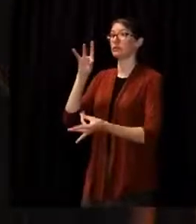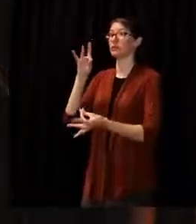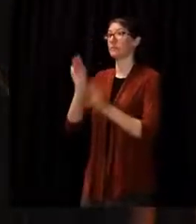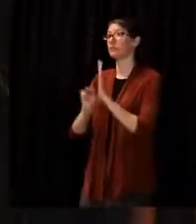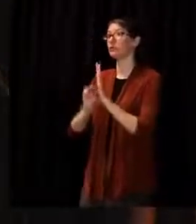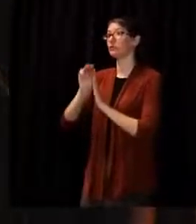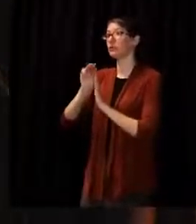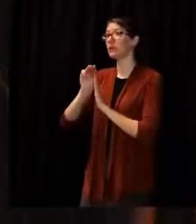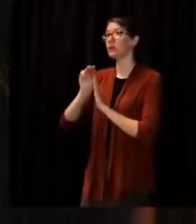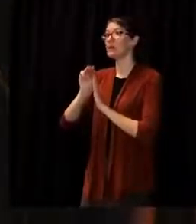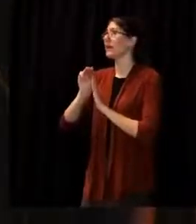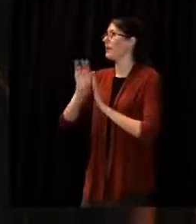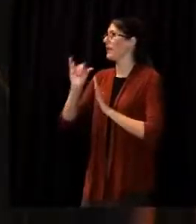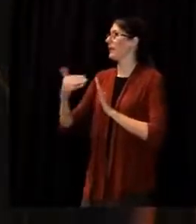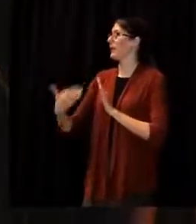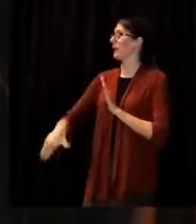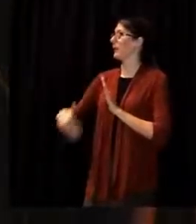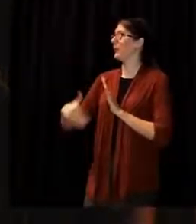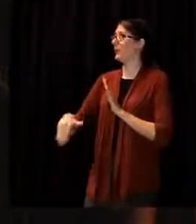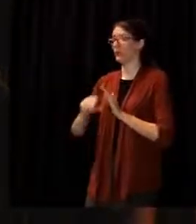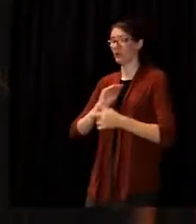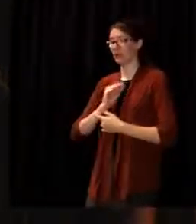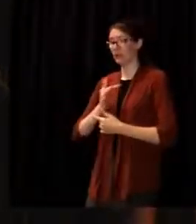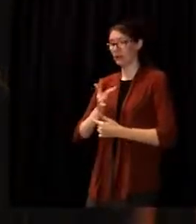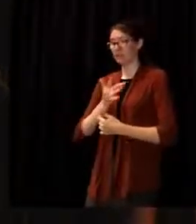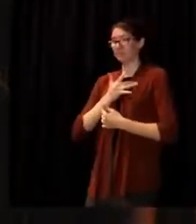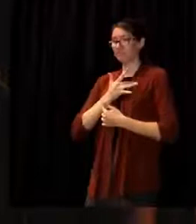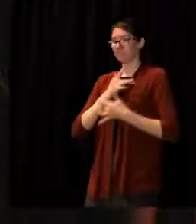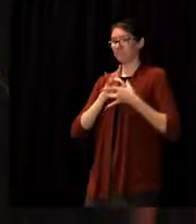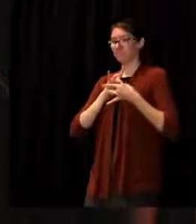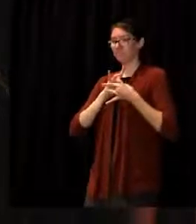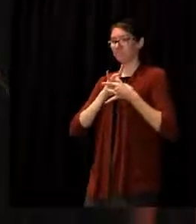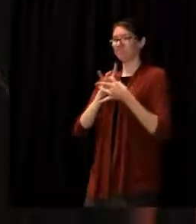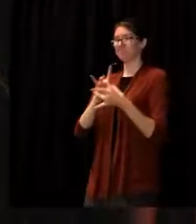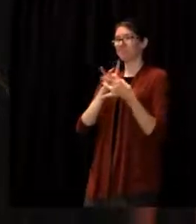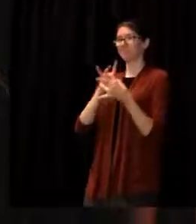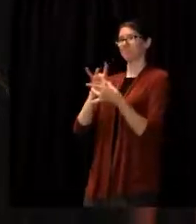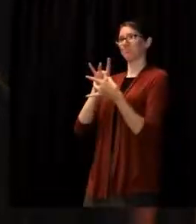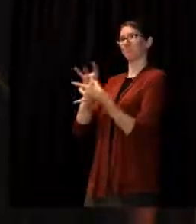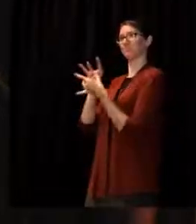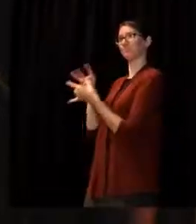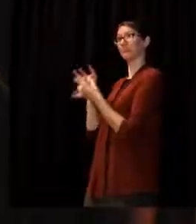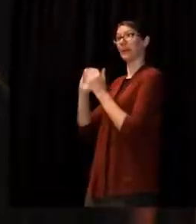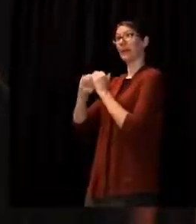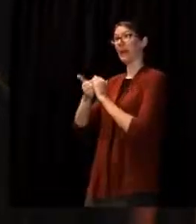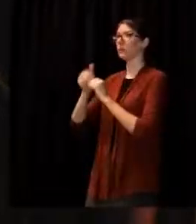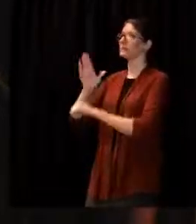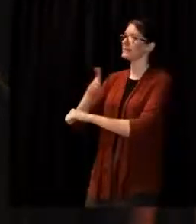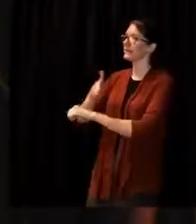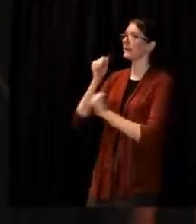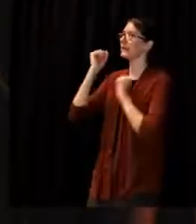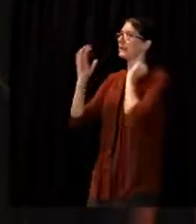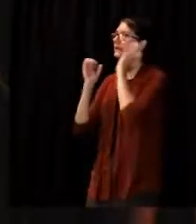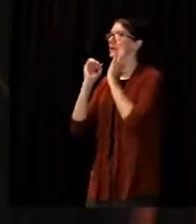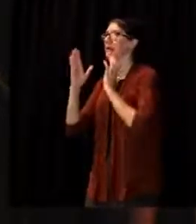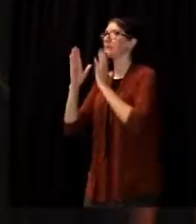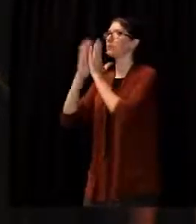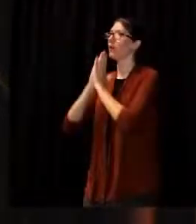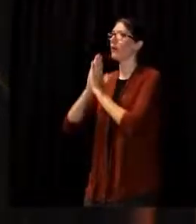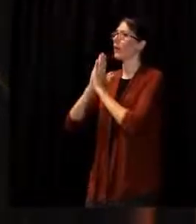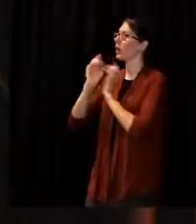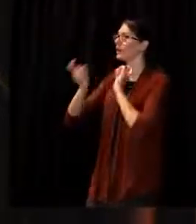means of taking us and growing our hearts together in this time through singing, prayer, giving, the preaching of the